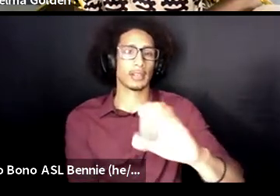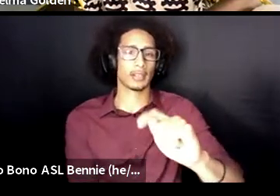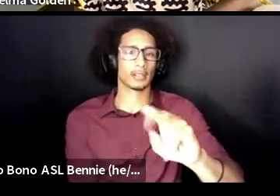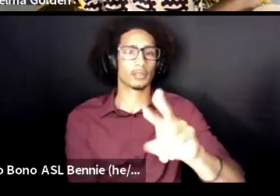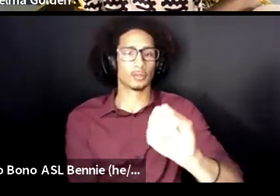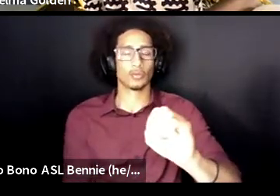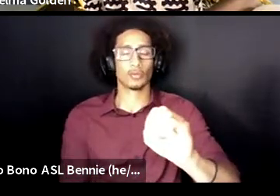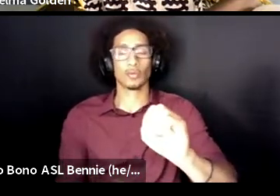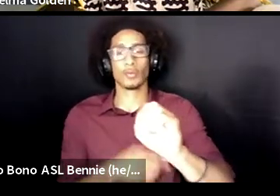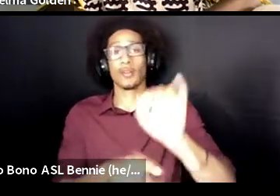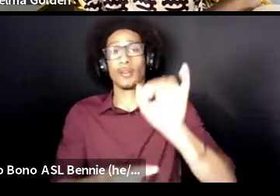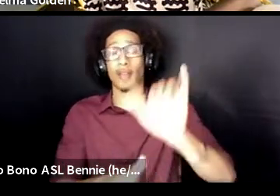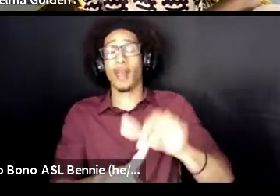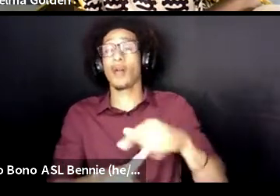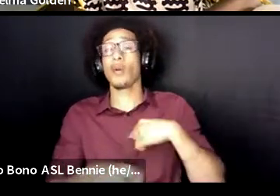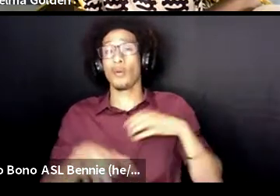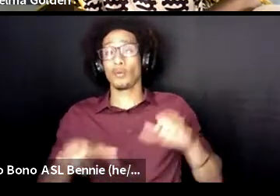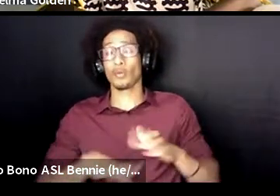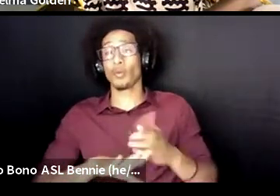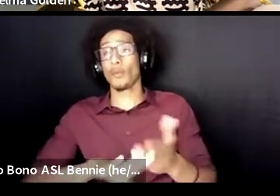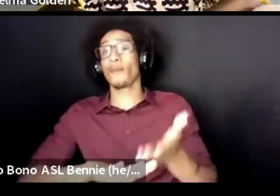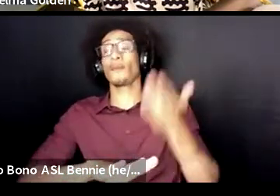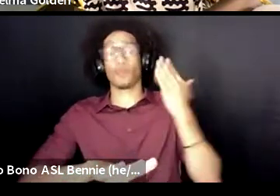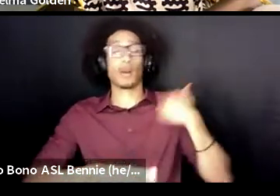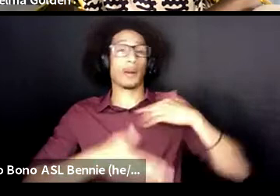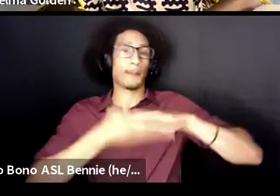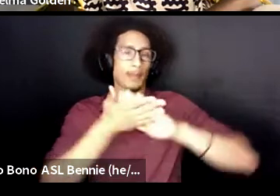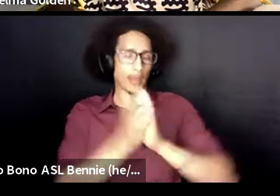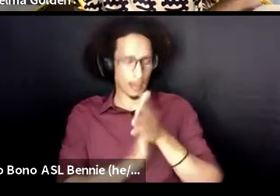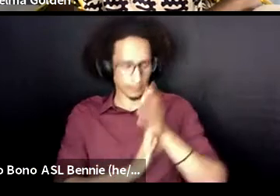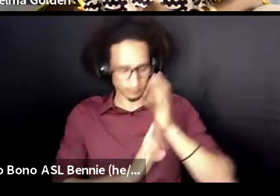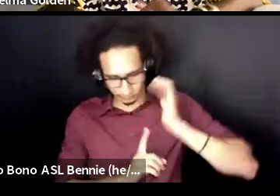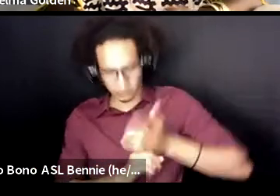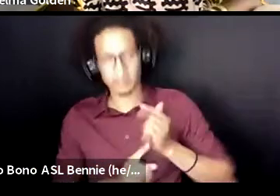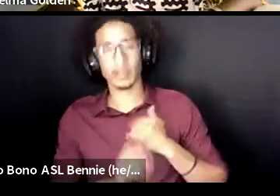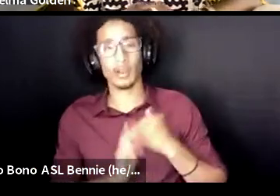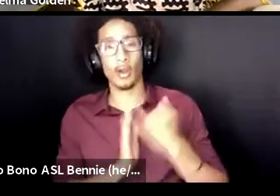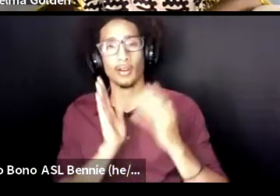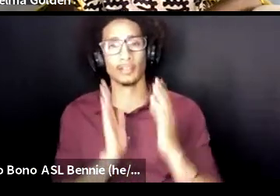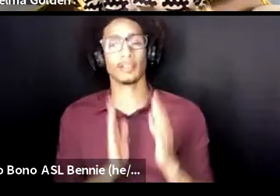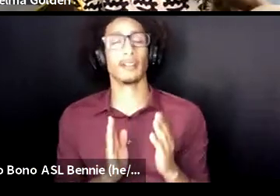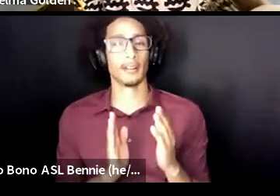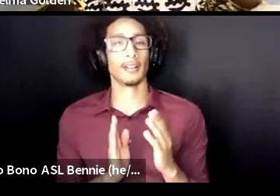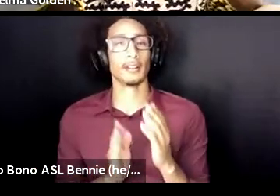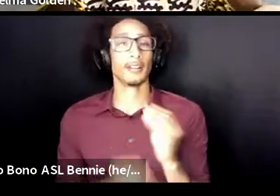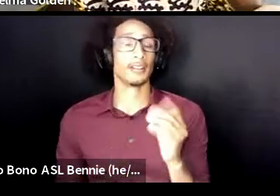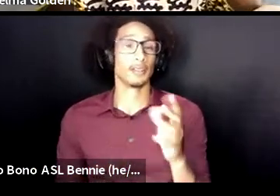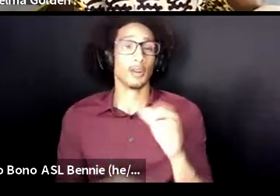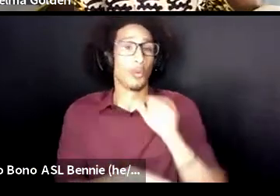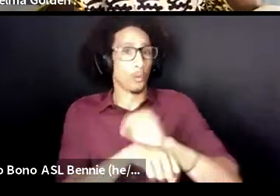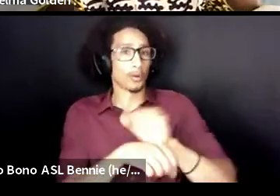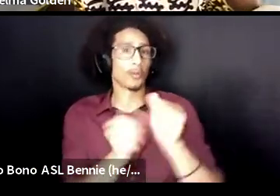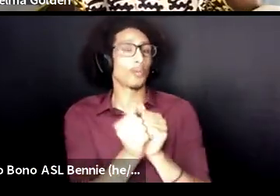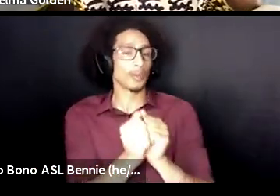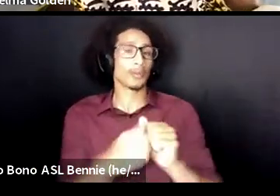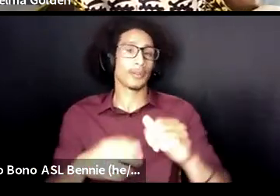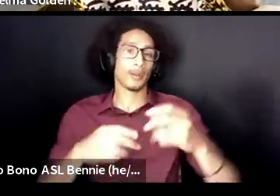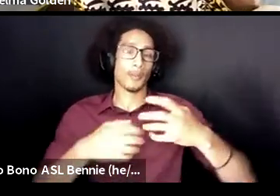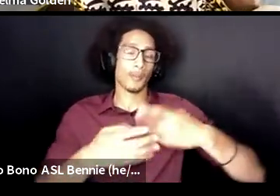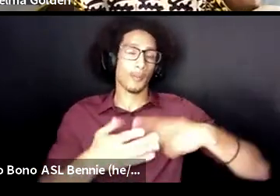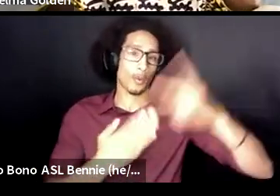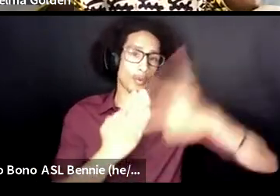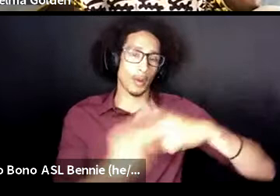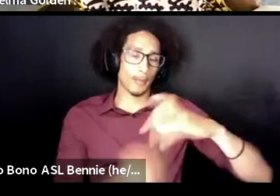artist, and just really like, yeah, working simply with CADs, doing the drawings, trying to